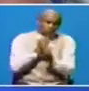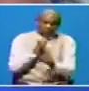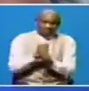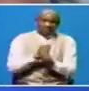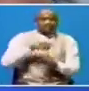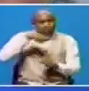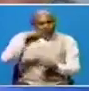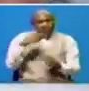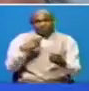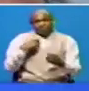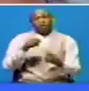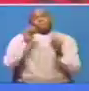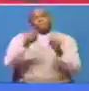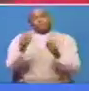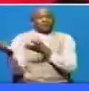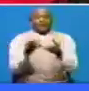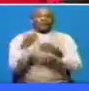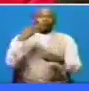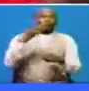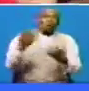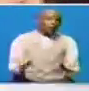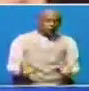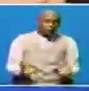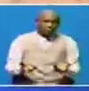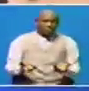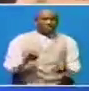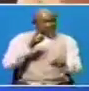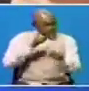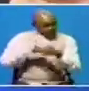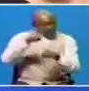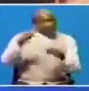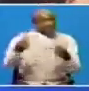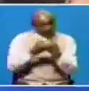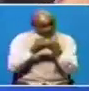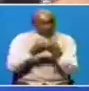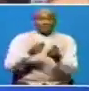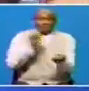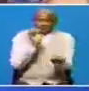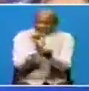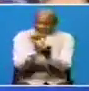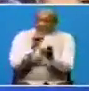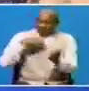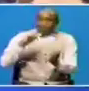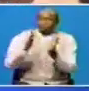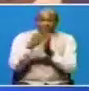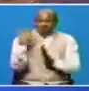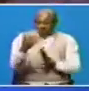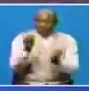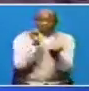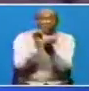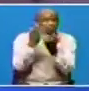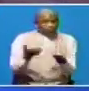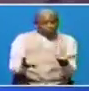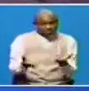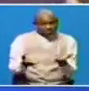Watakuwa wananibeba mboga namna gani? Once the ban is implemented, penalties set in for those found in possession of the plastic